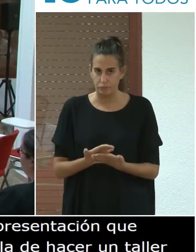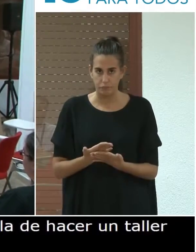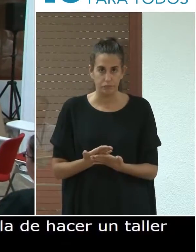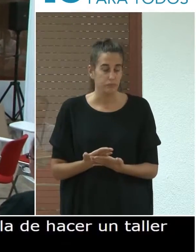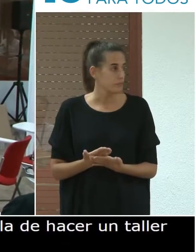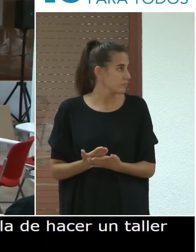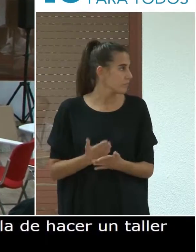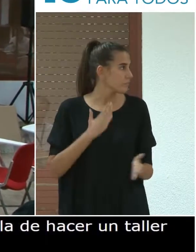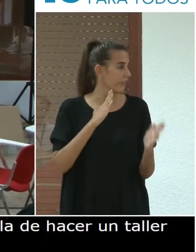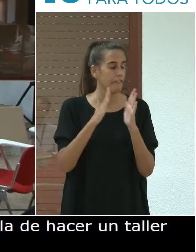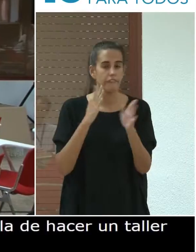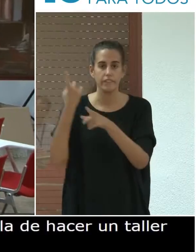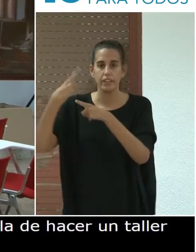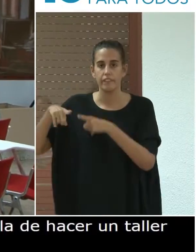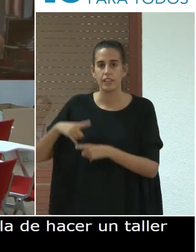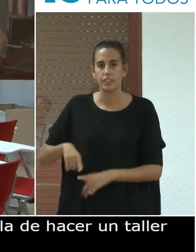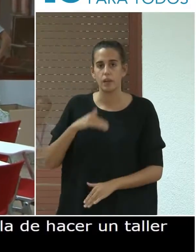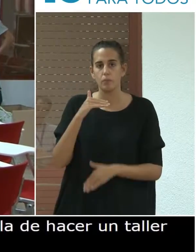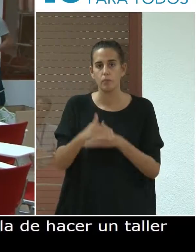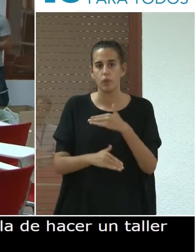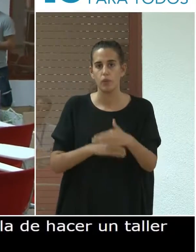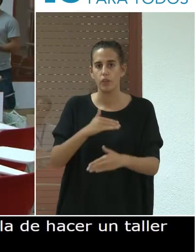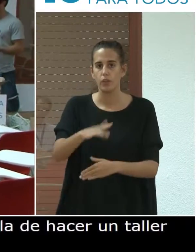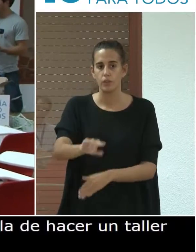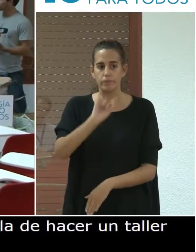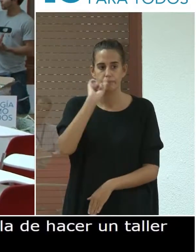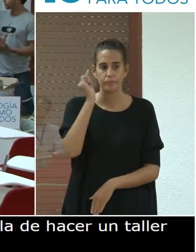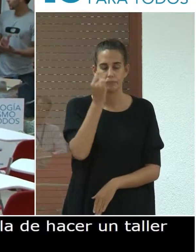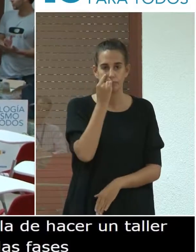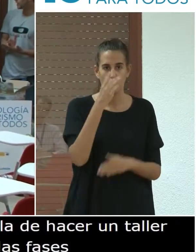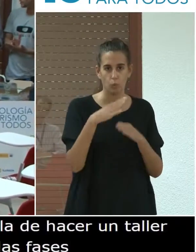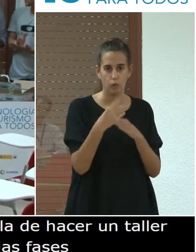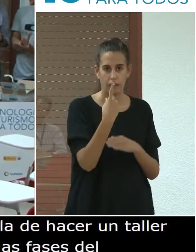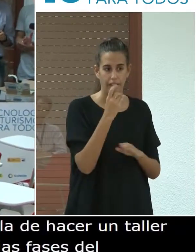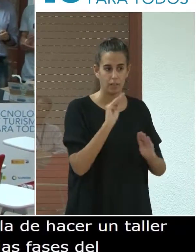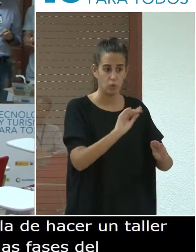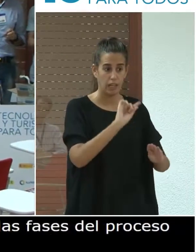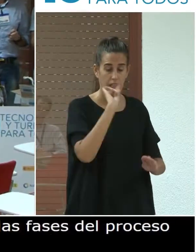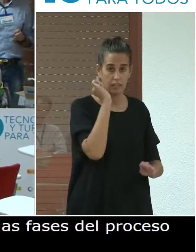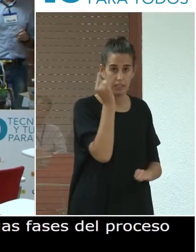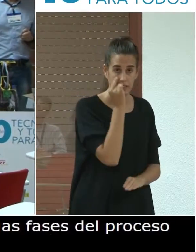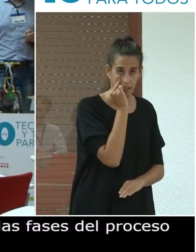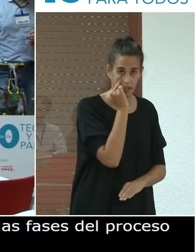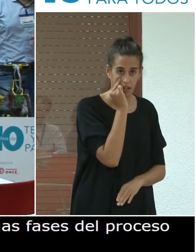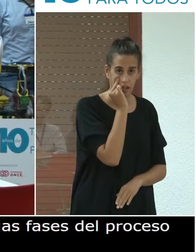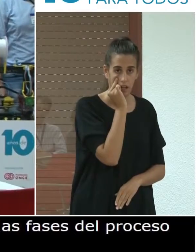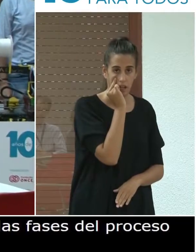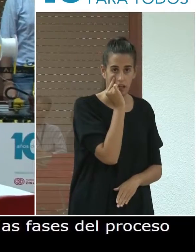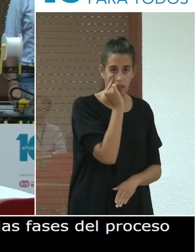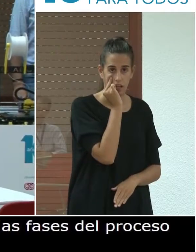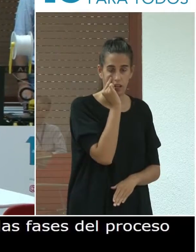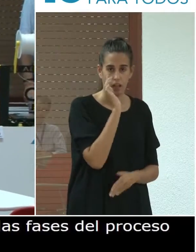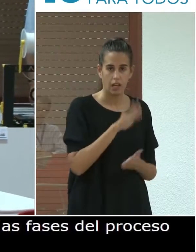presentation to show you all the phases of the process from the point when we detect the need of a user,